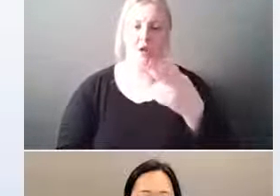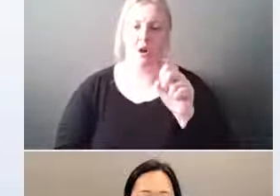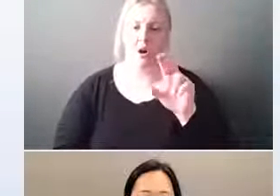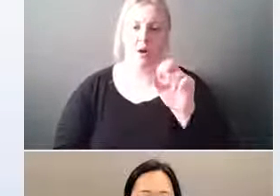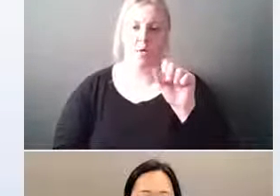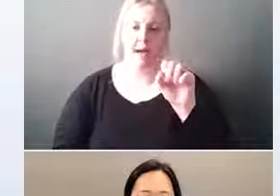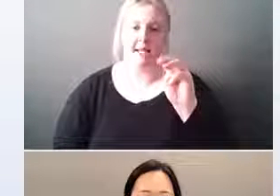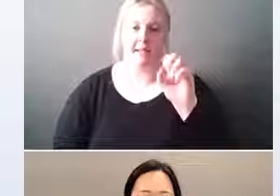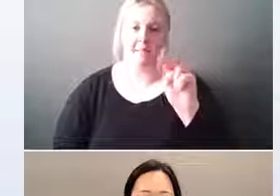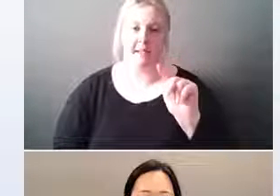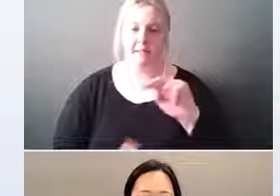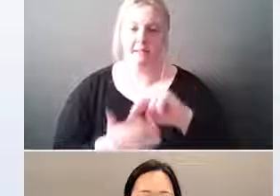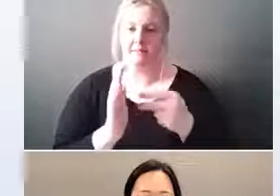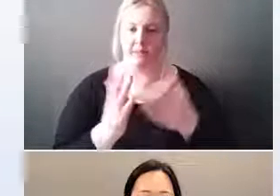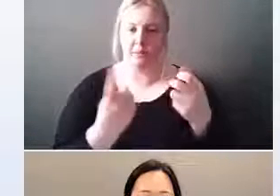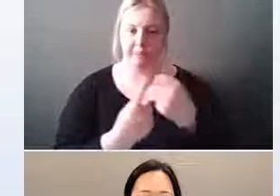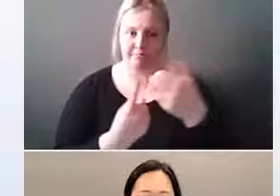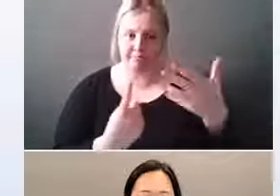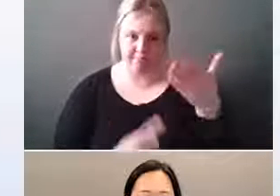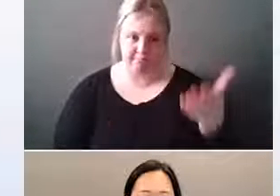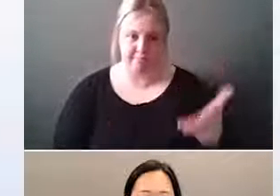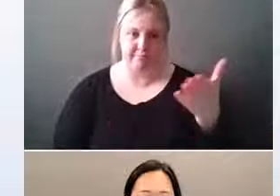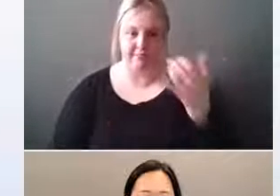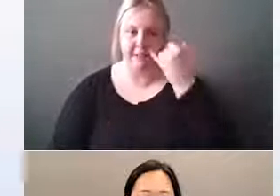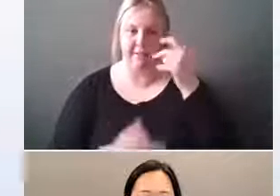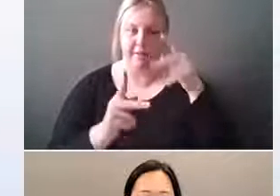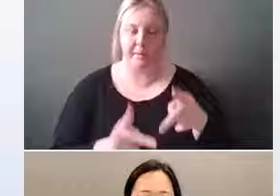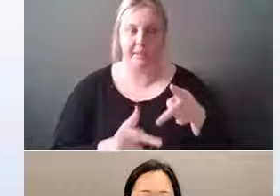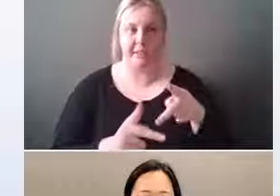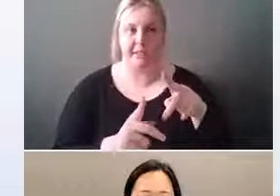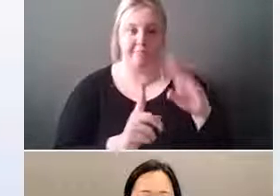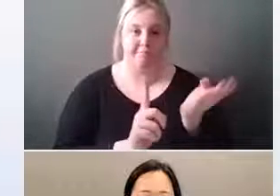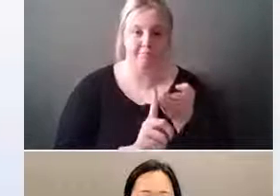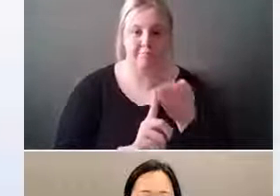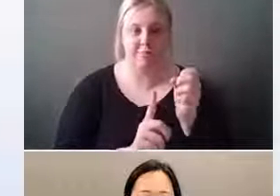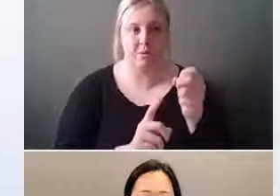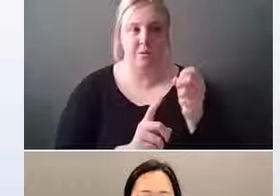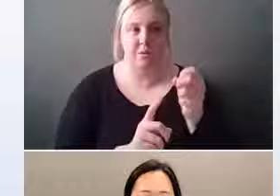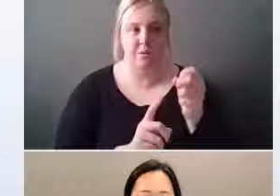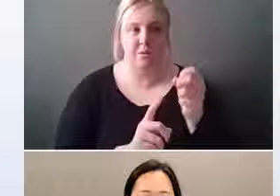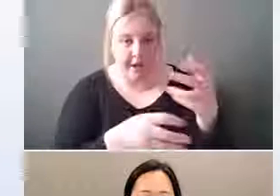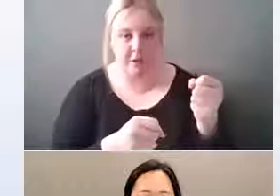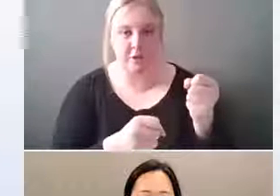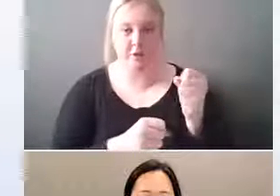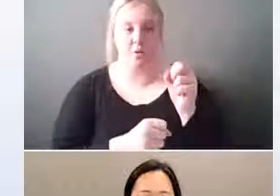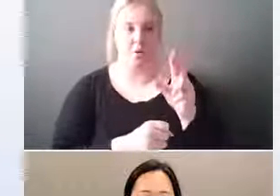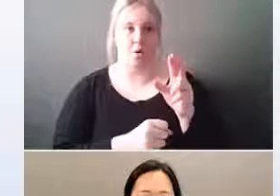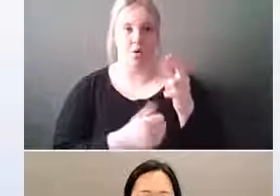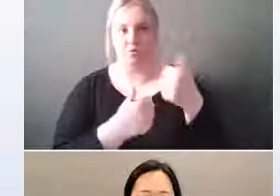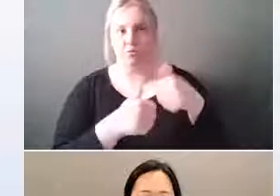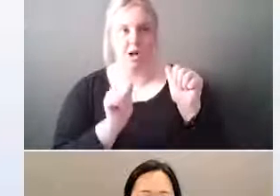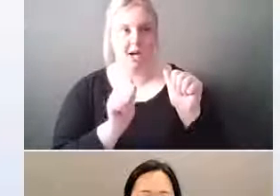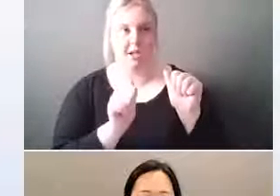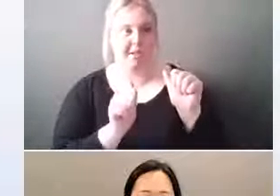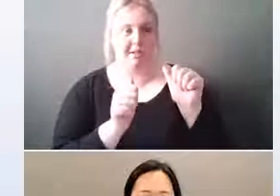someone hurts, intimidates, or scares a peer consciously or unconsciously. And we